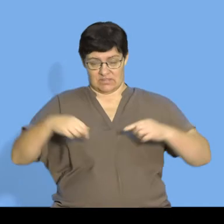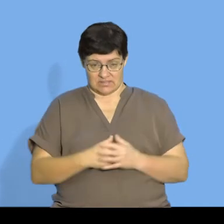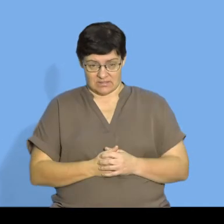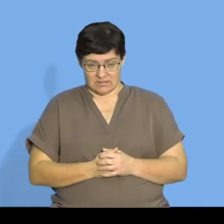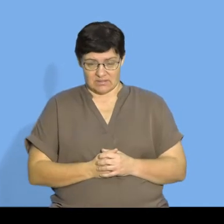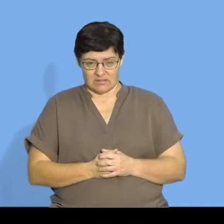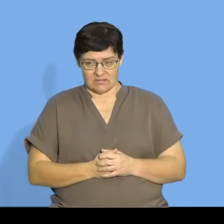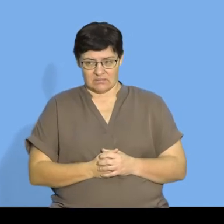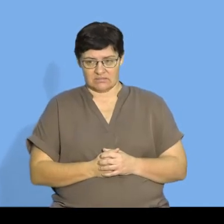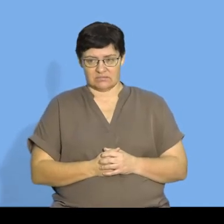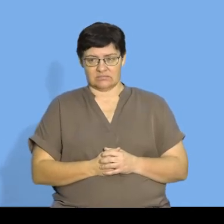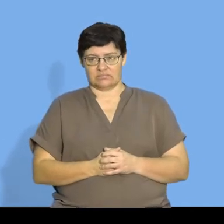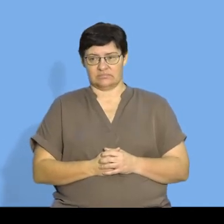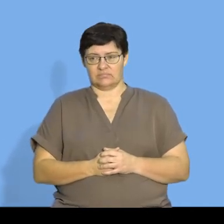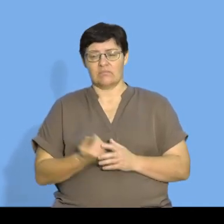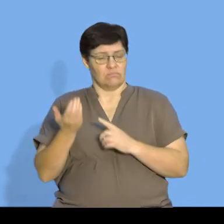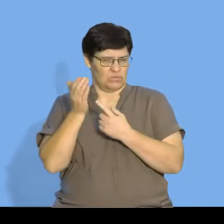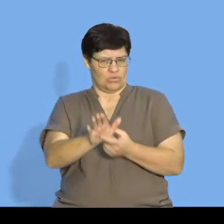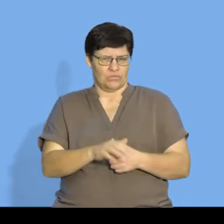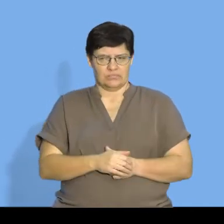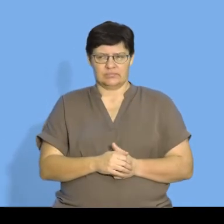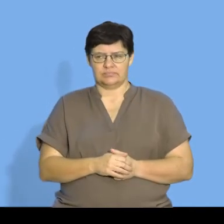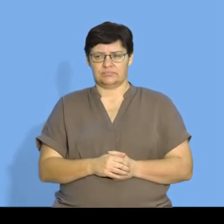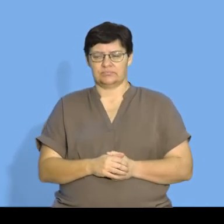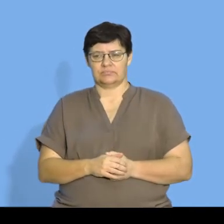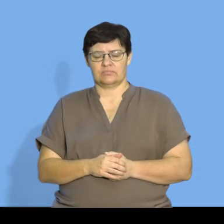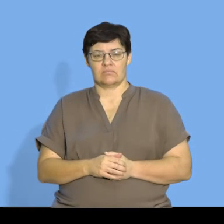budgeted. You can clearly see it here. Let me show it to you.